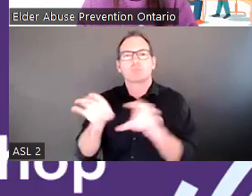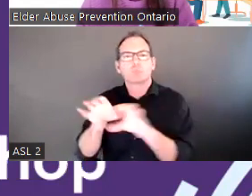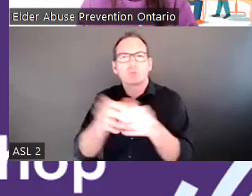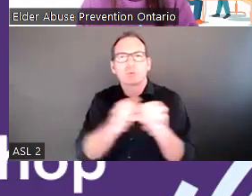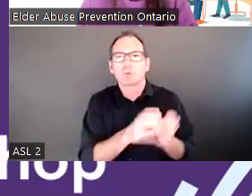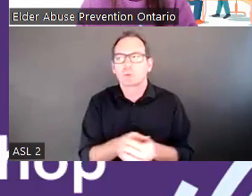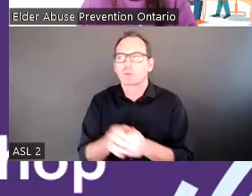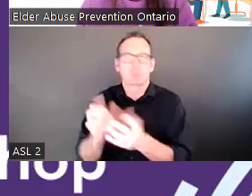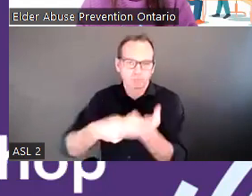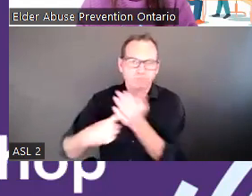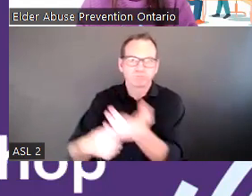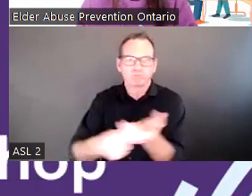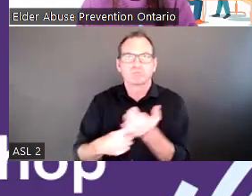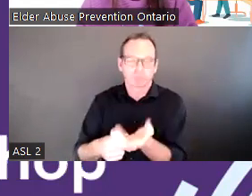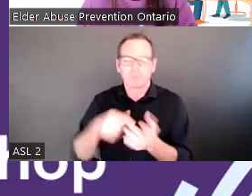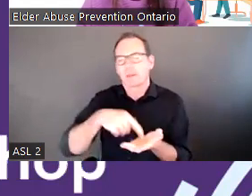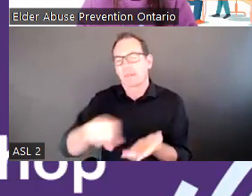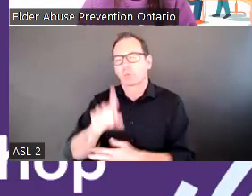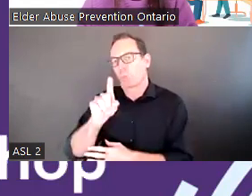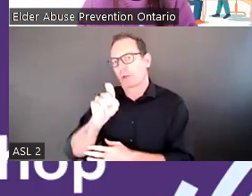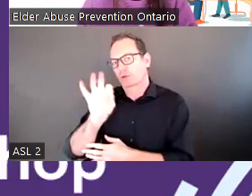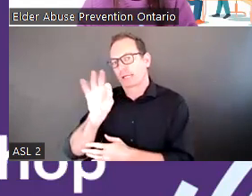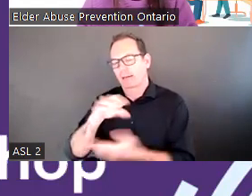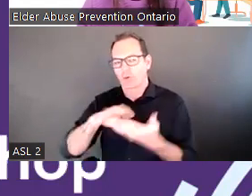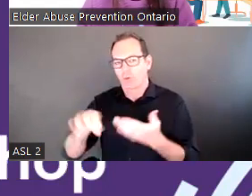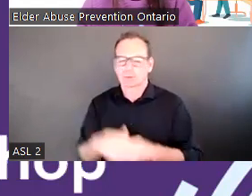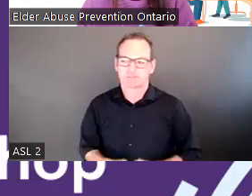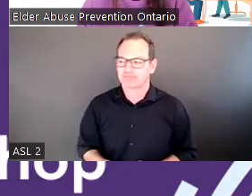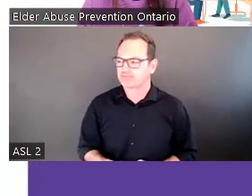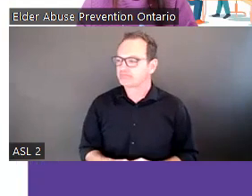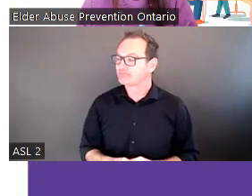lots of discussion through that workshop. So just letting people know that that's available.